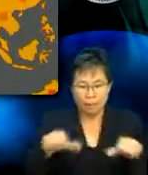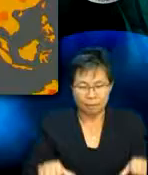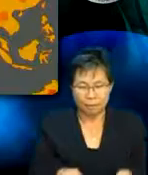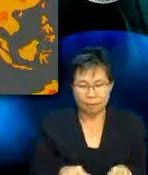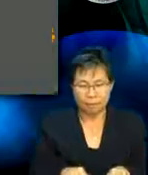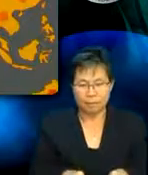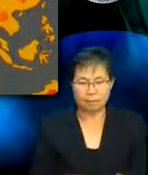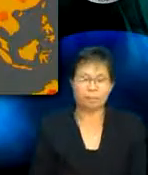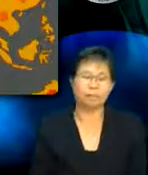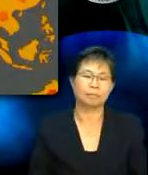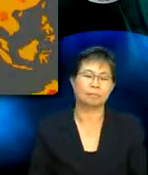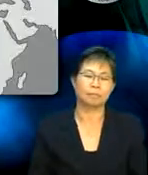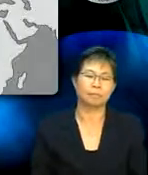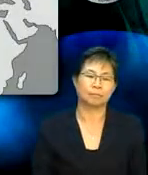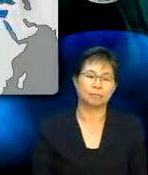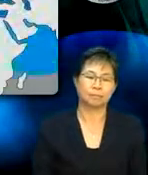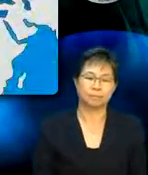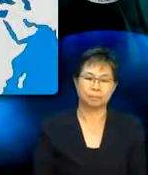been attacked by pests.